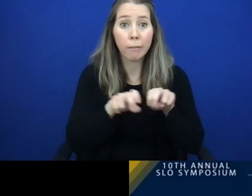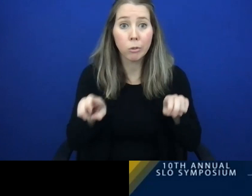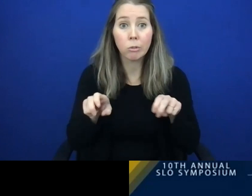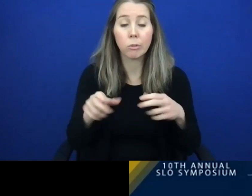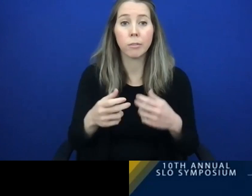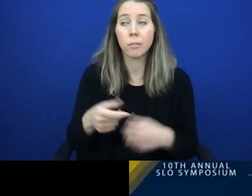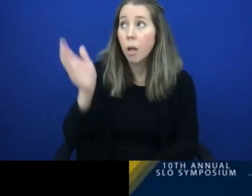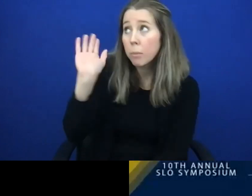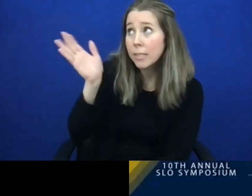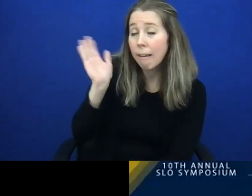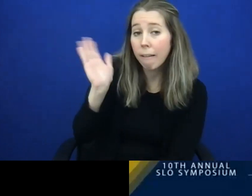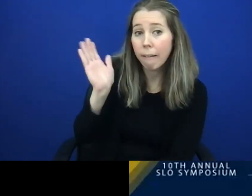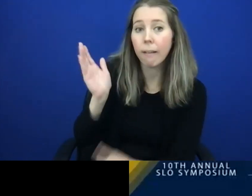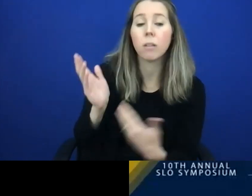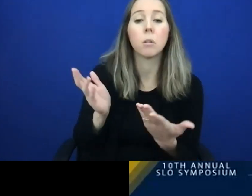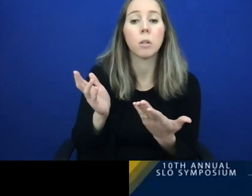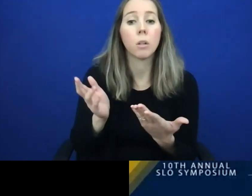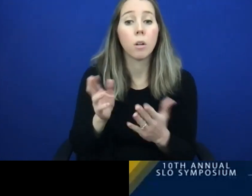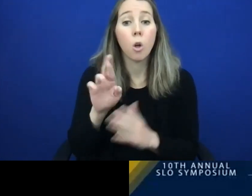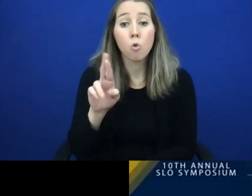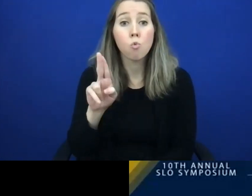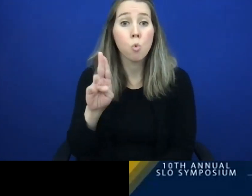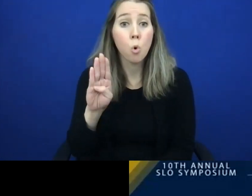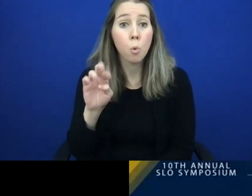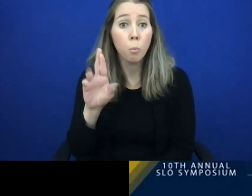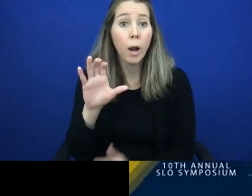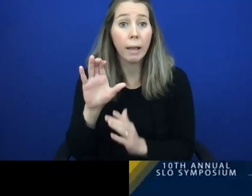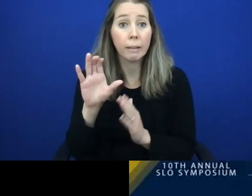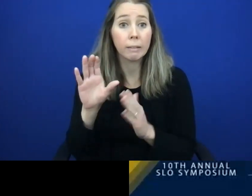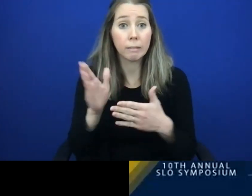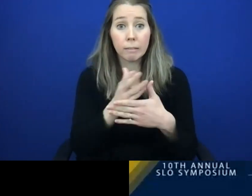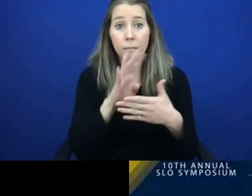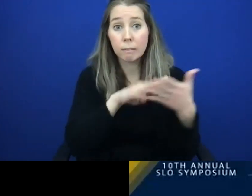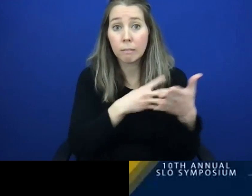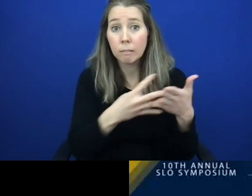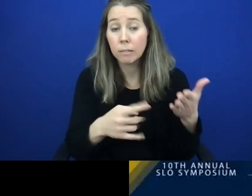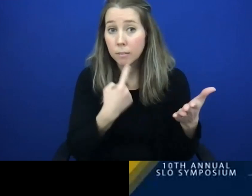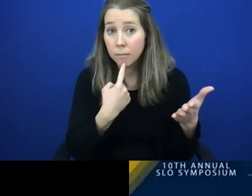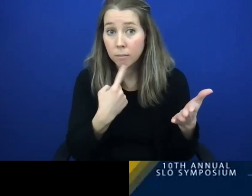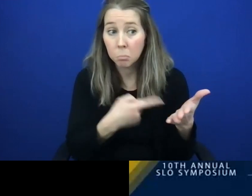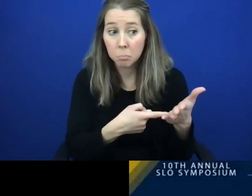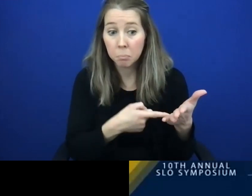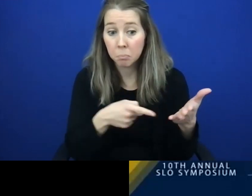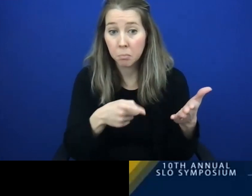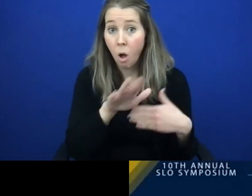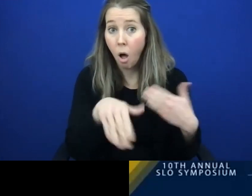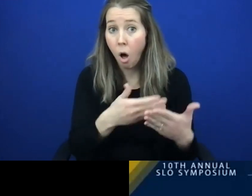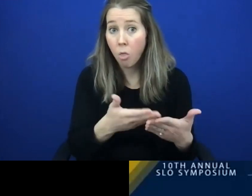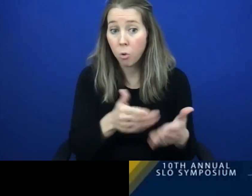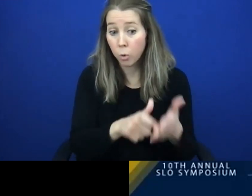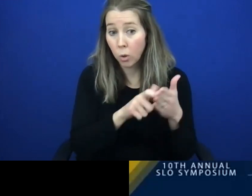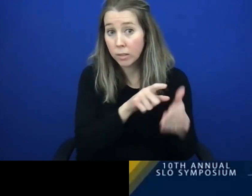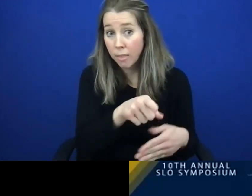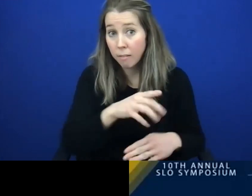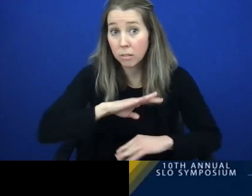assessment, the rubric is showing us if they have met all of the requirements and they have